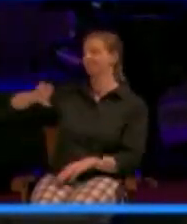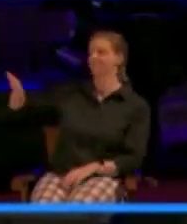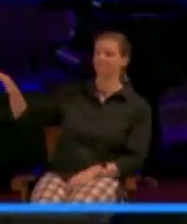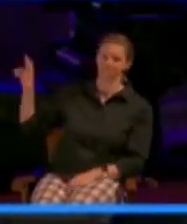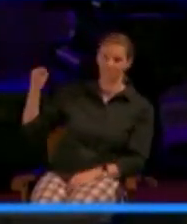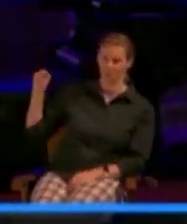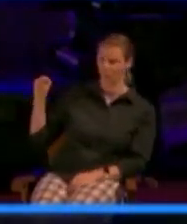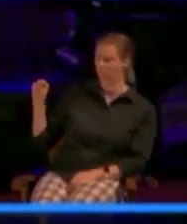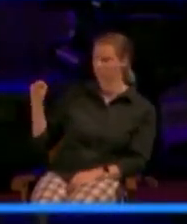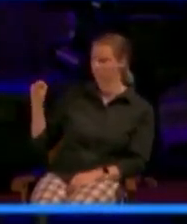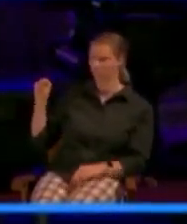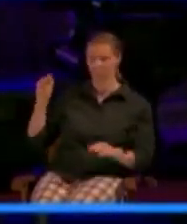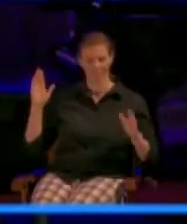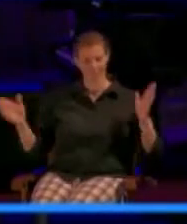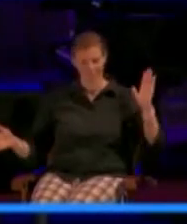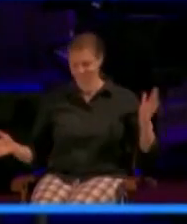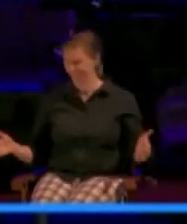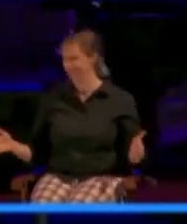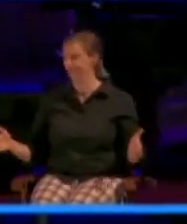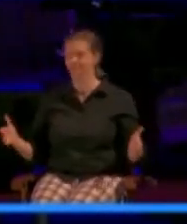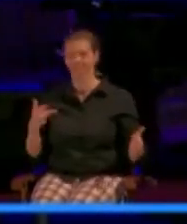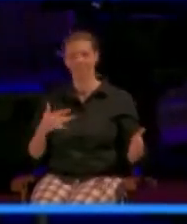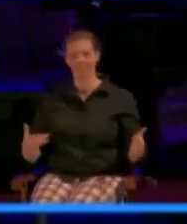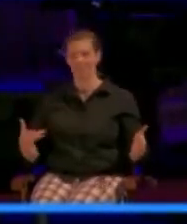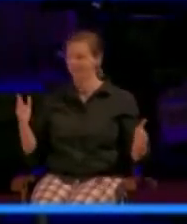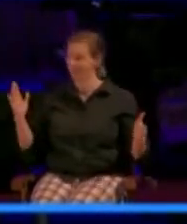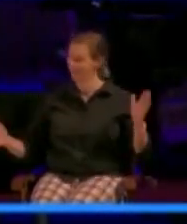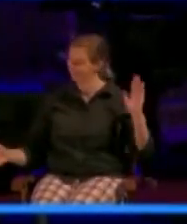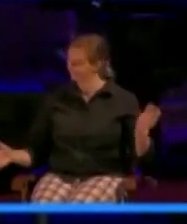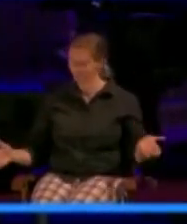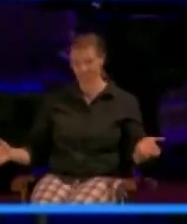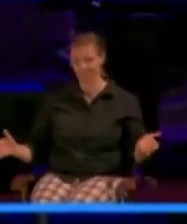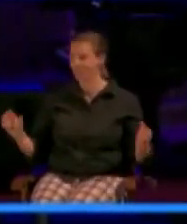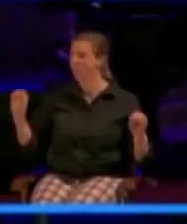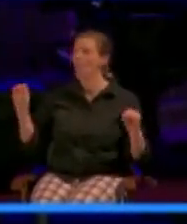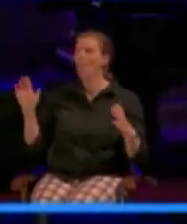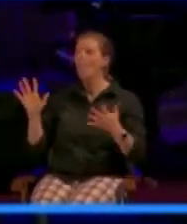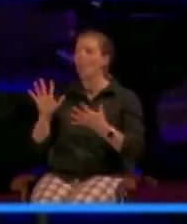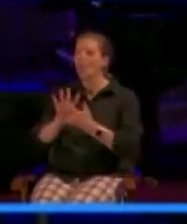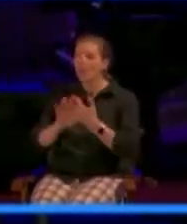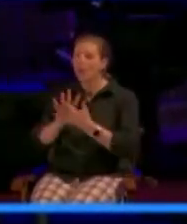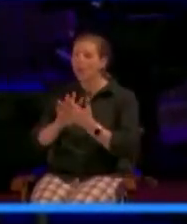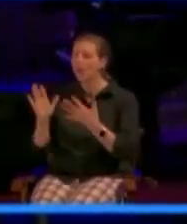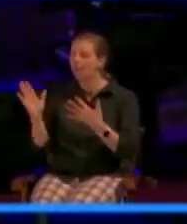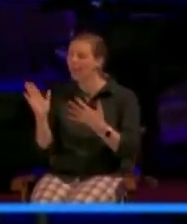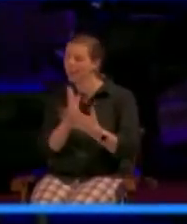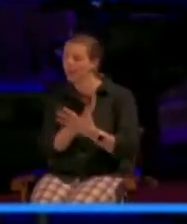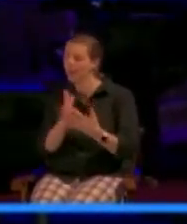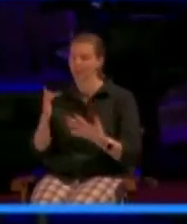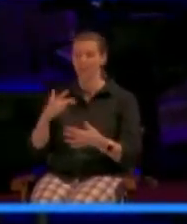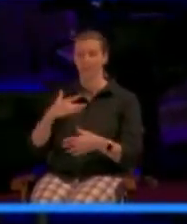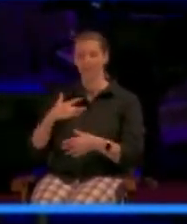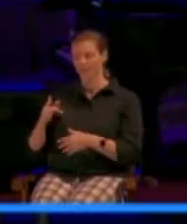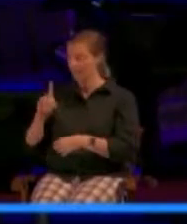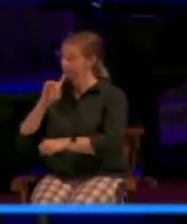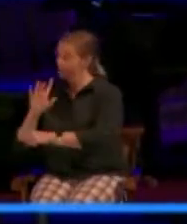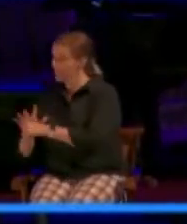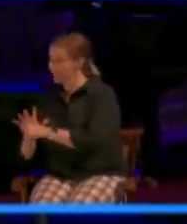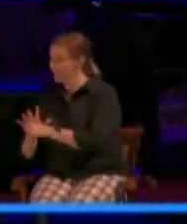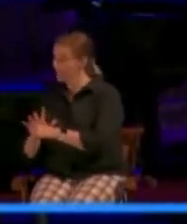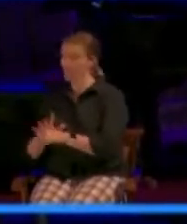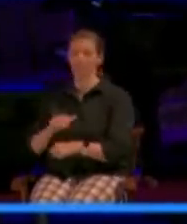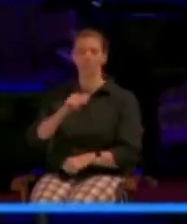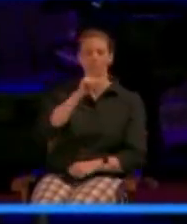chiefly conservative evangelical preachers like myself and many, many others, we have had a tendency to